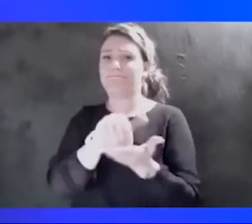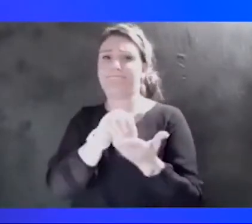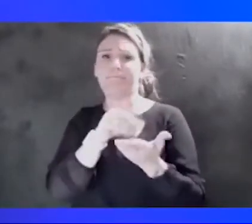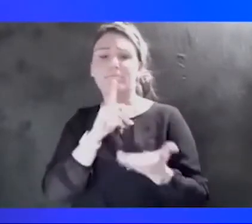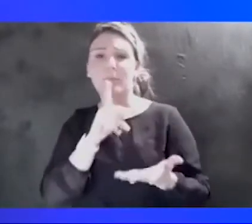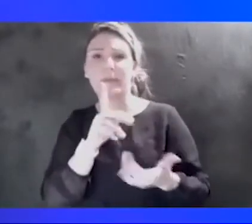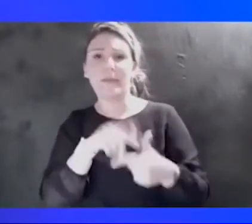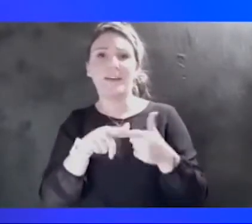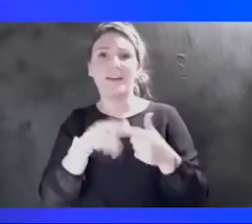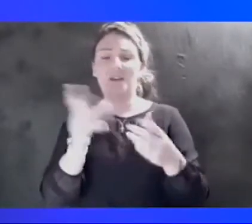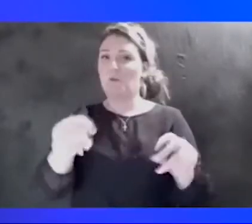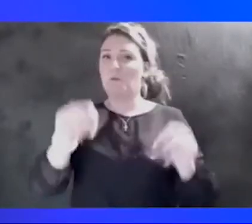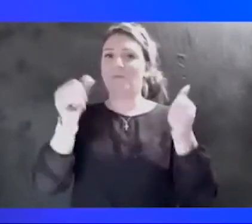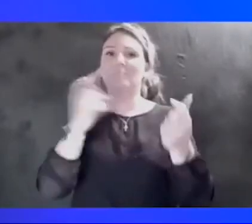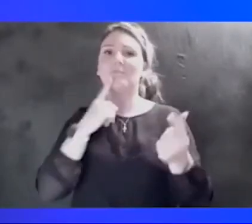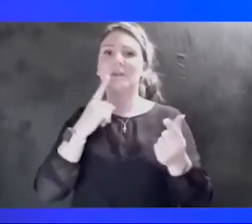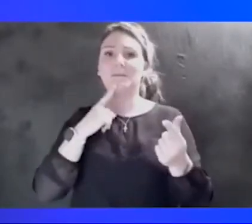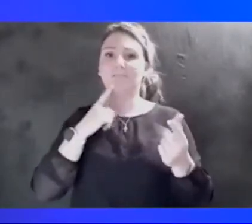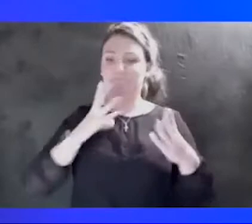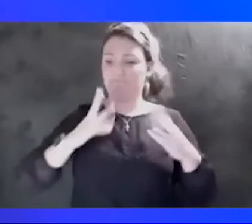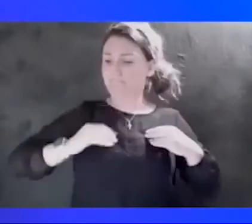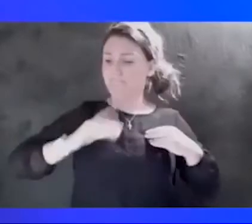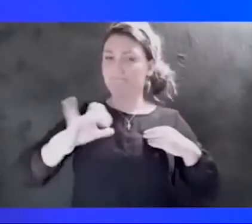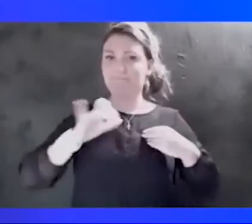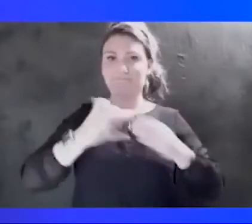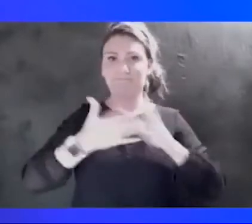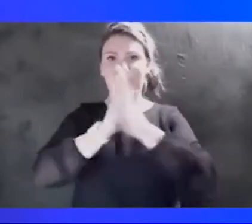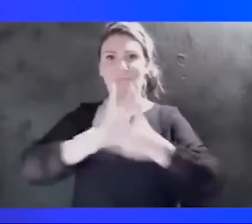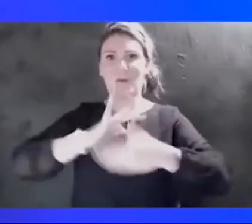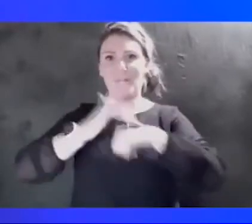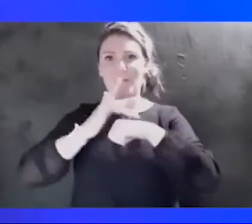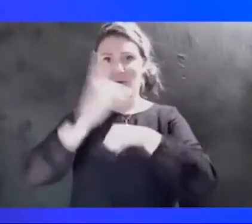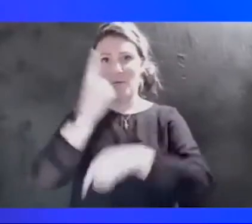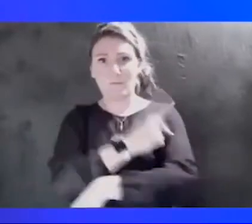upon themselves to make that available to their patients. So it's really a great